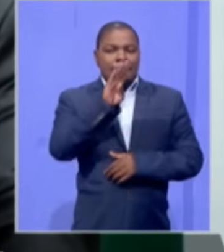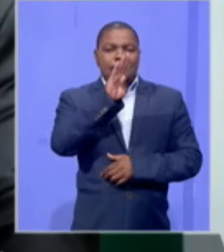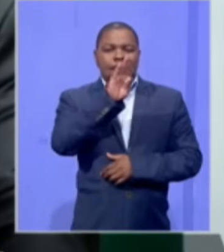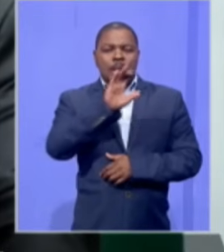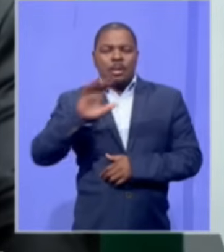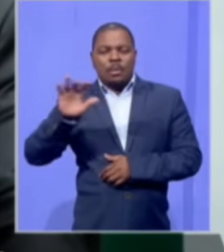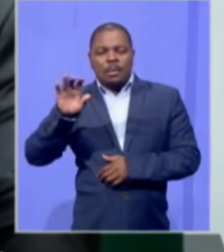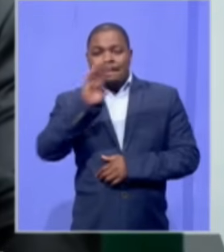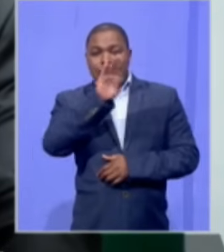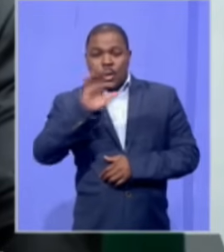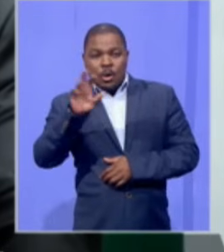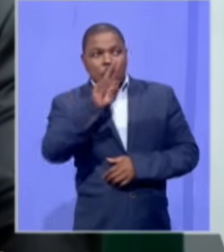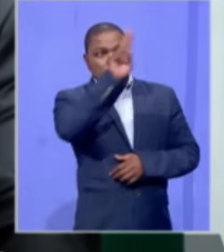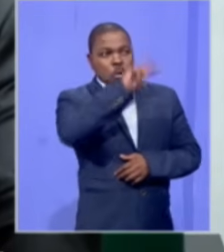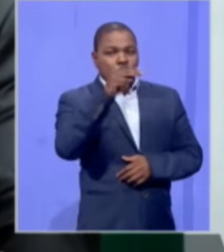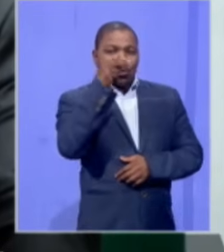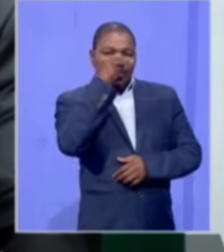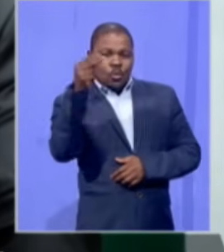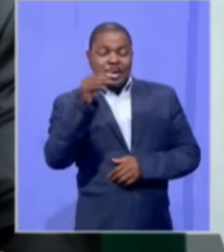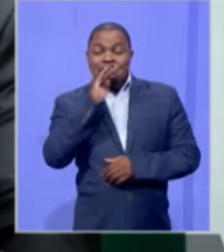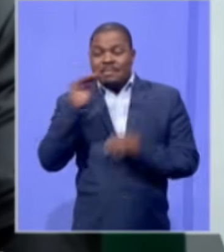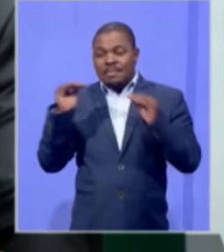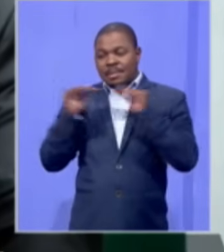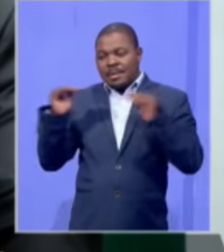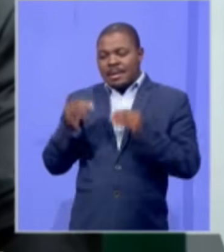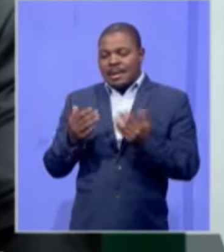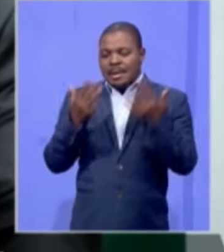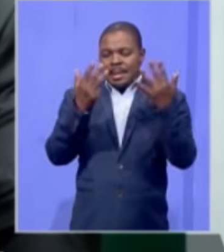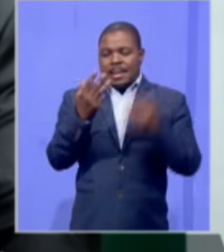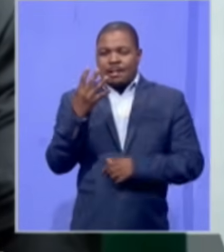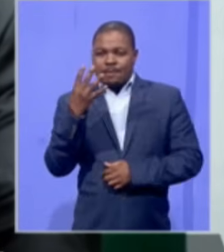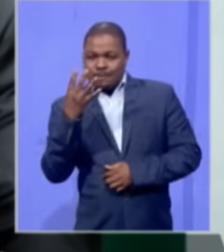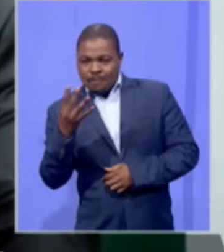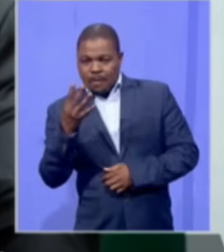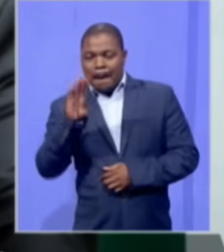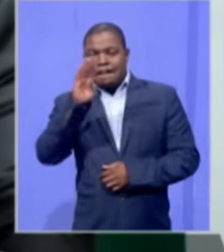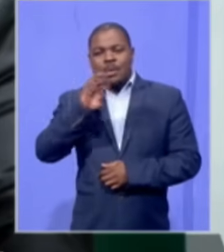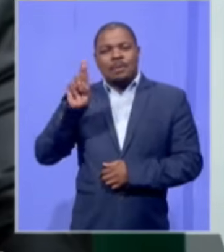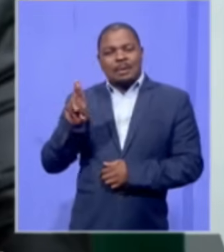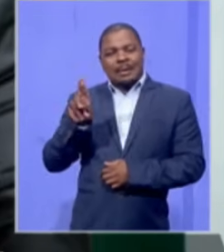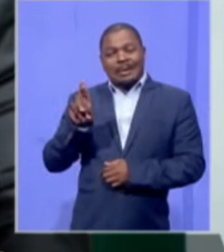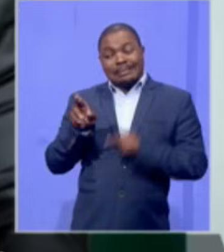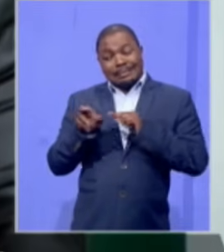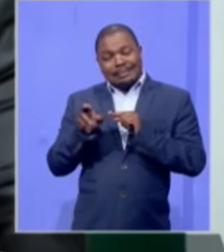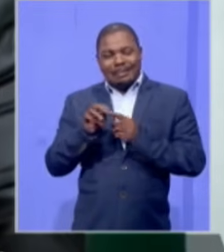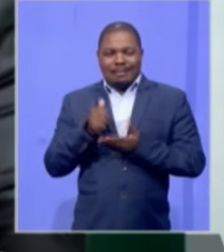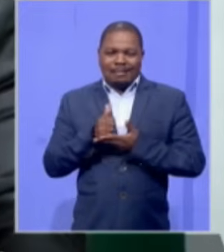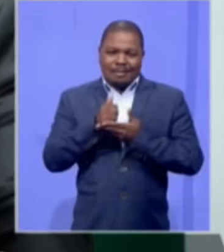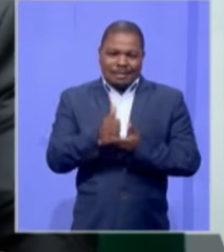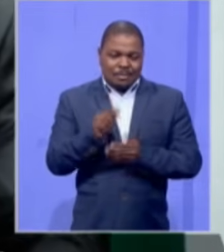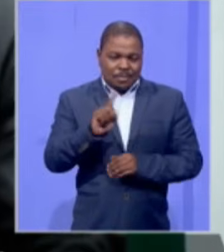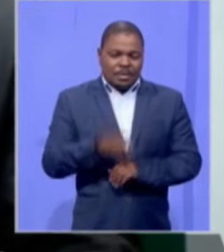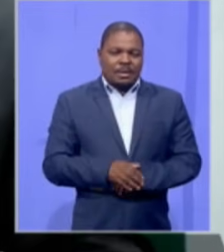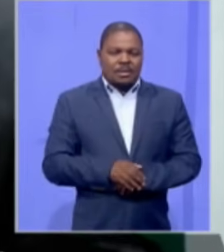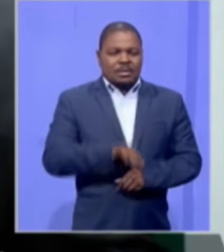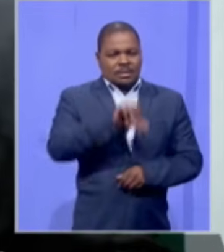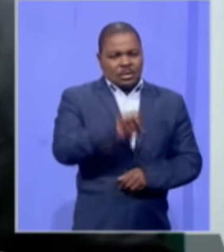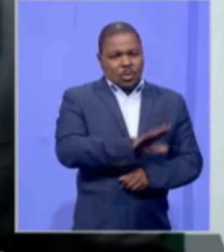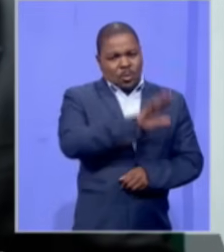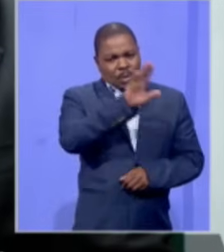to 94 billion rand to assist strategic and to support